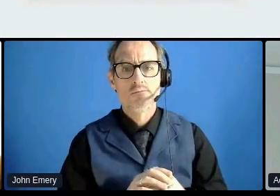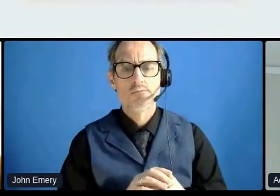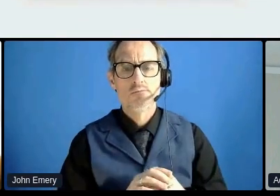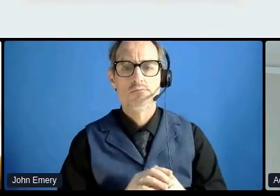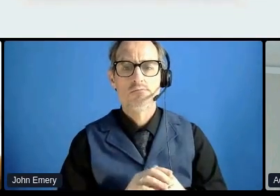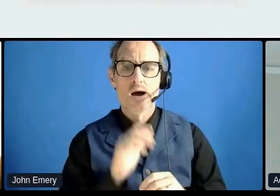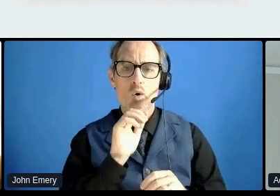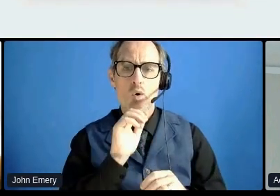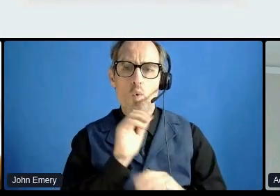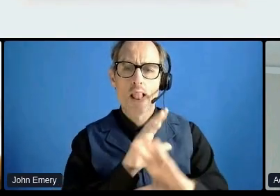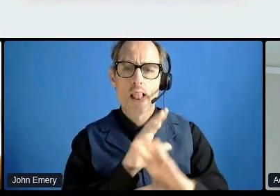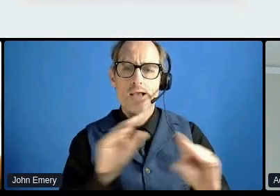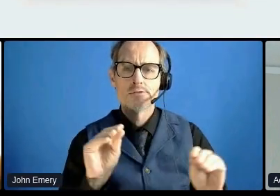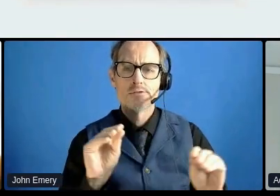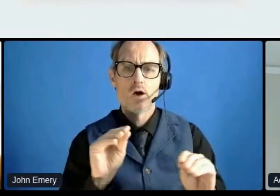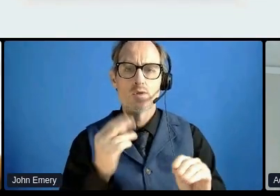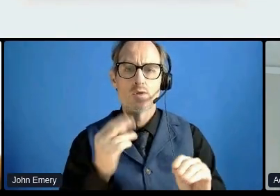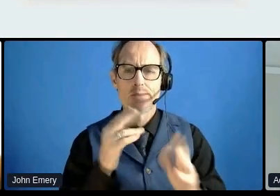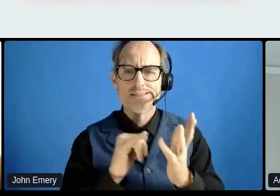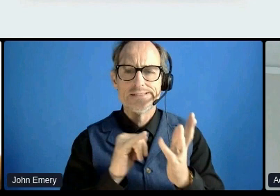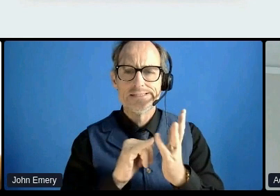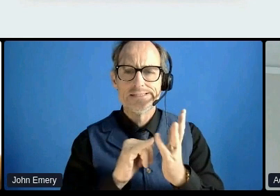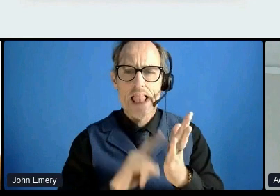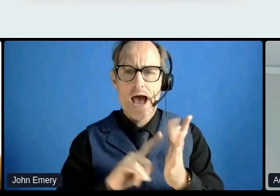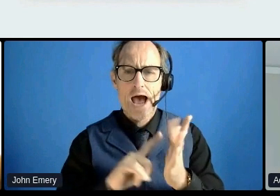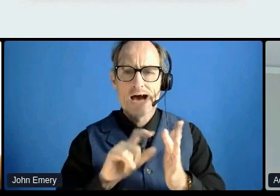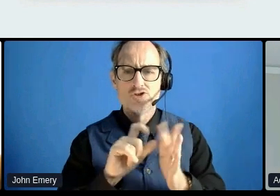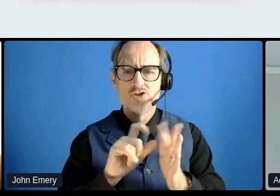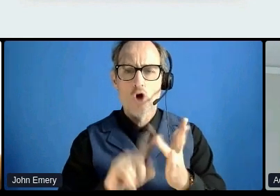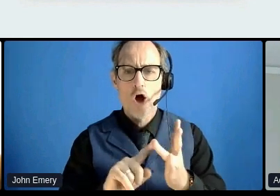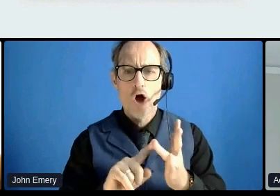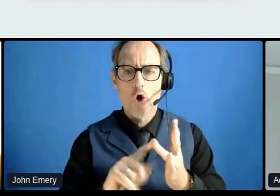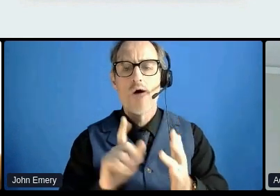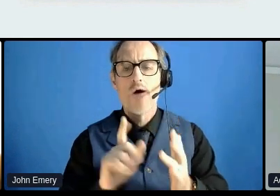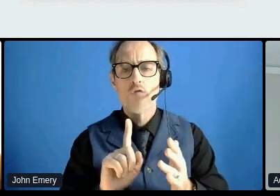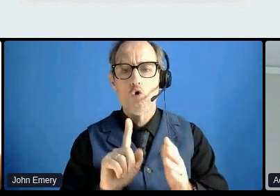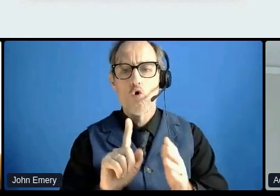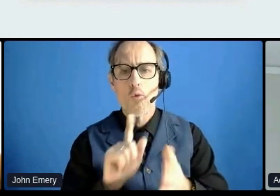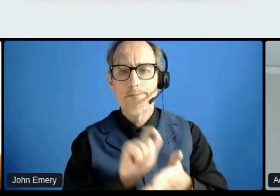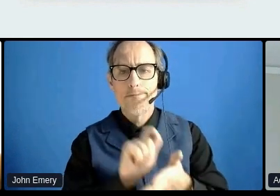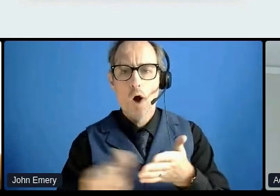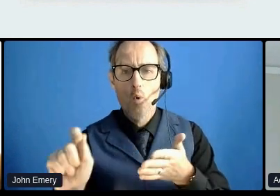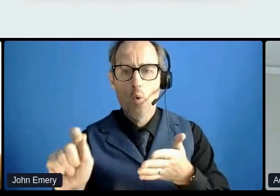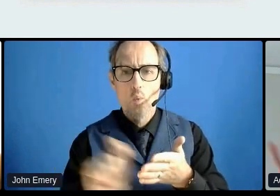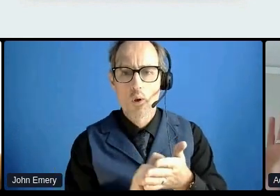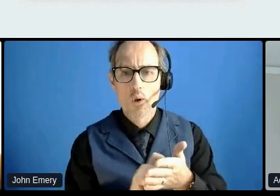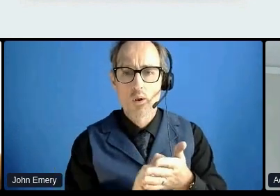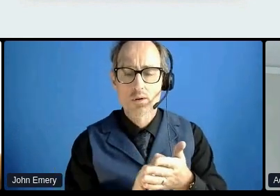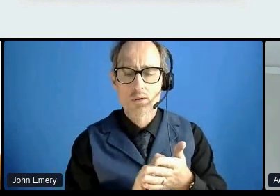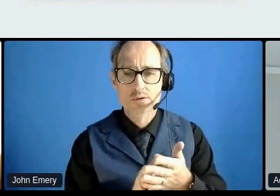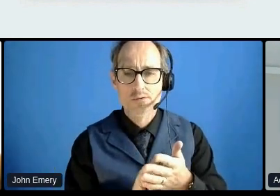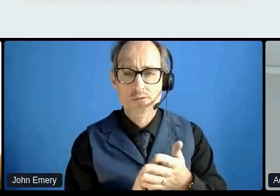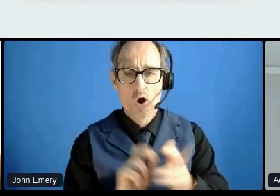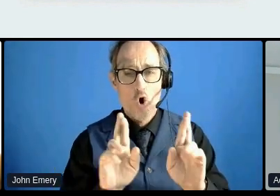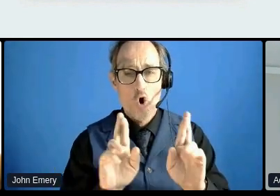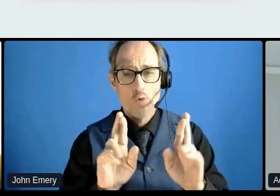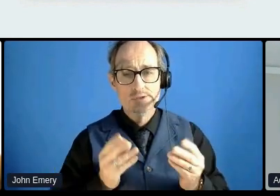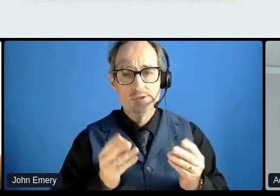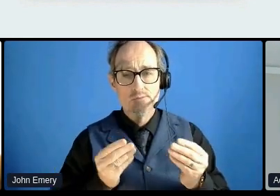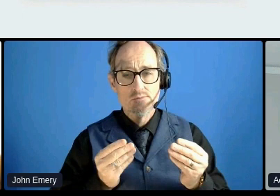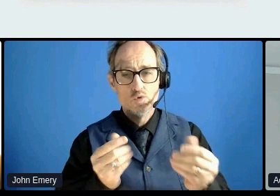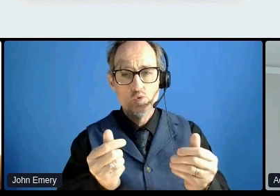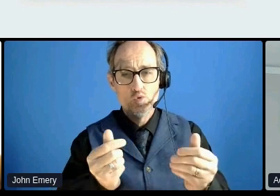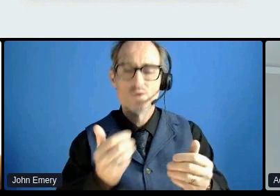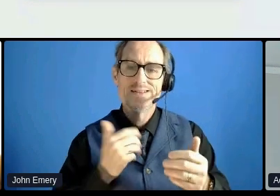be using a Slido for polls. I hope that doesn't upset anything. You will need to open this in a